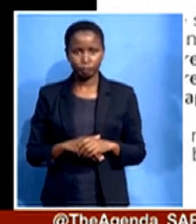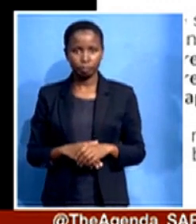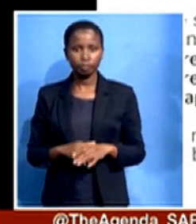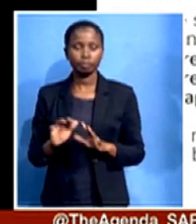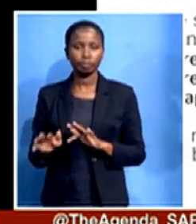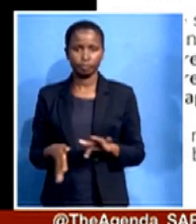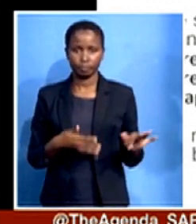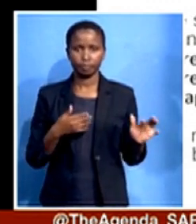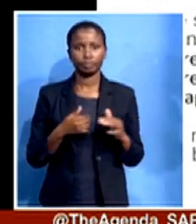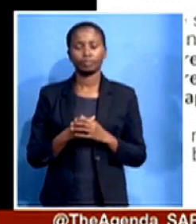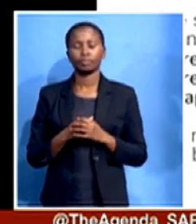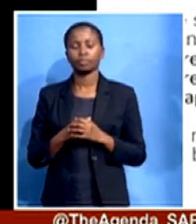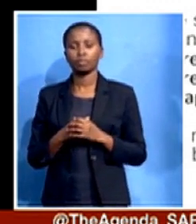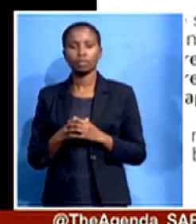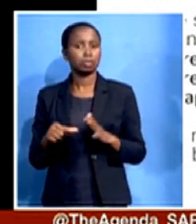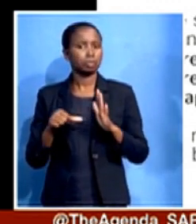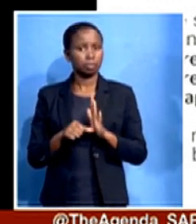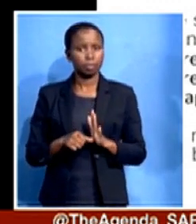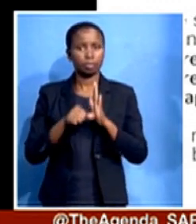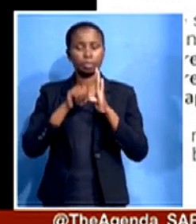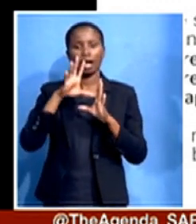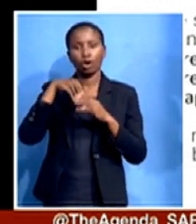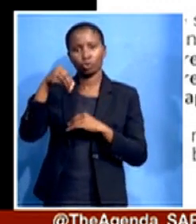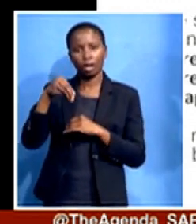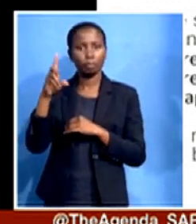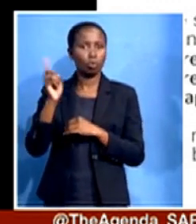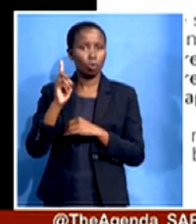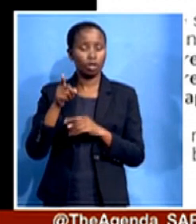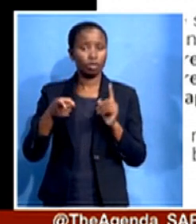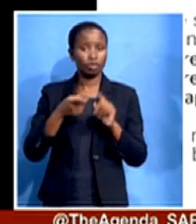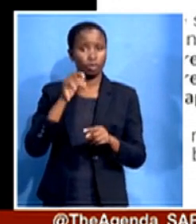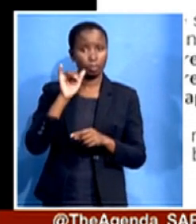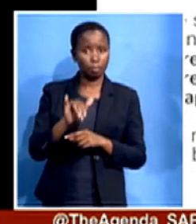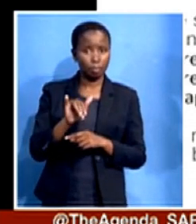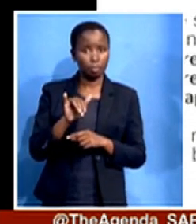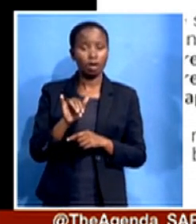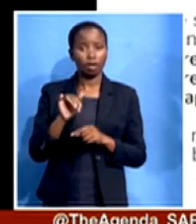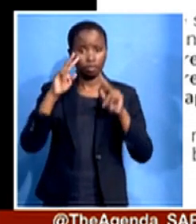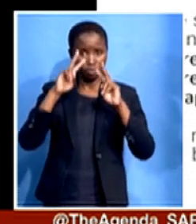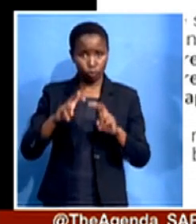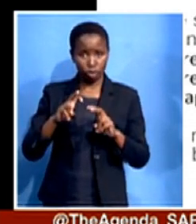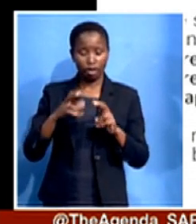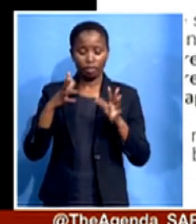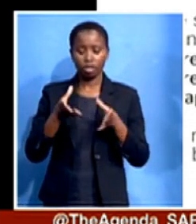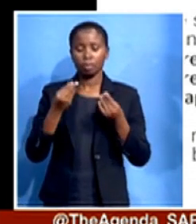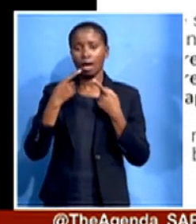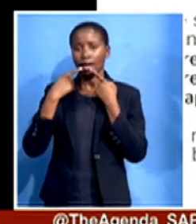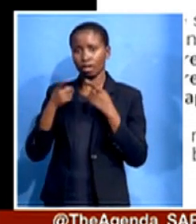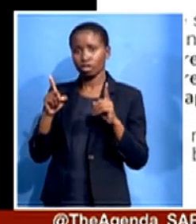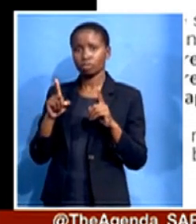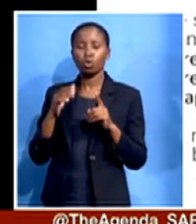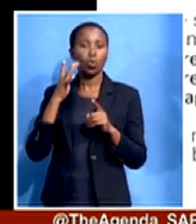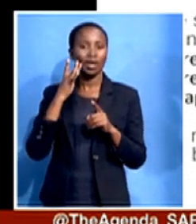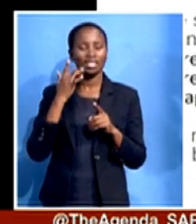of this network for genomic surveillance was the announcement they made in December 2020, where they talked about